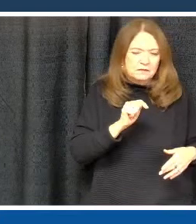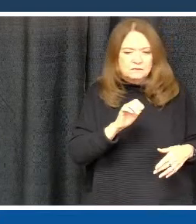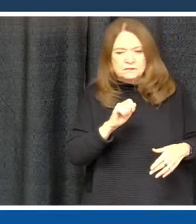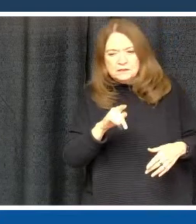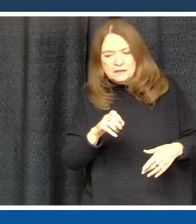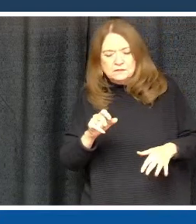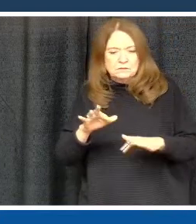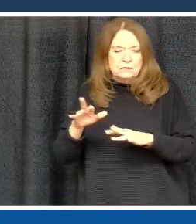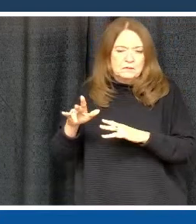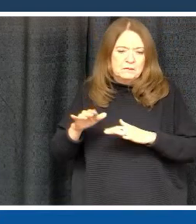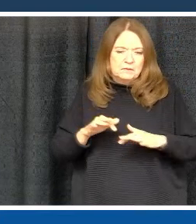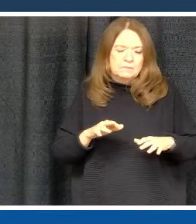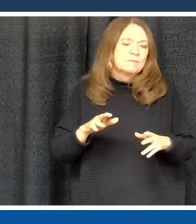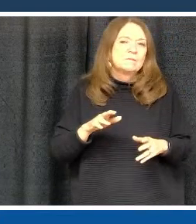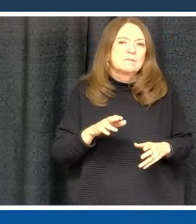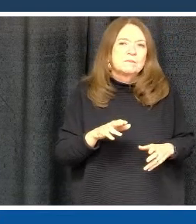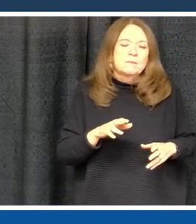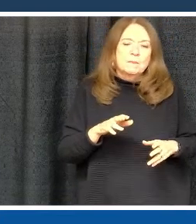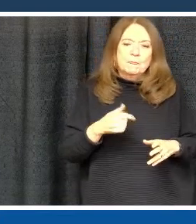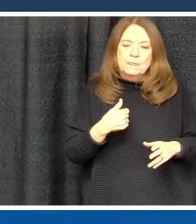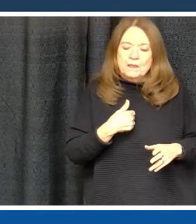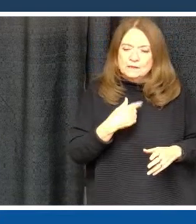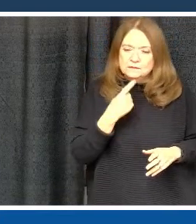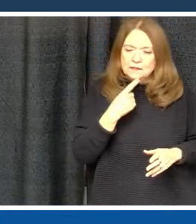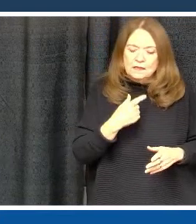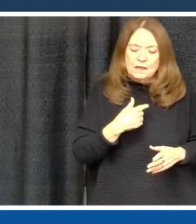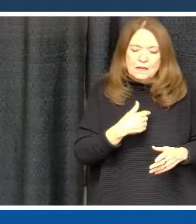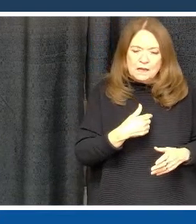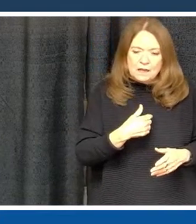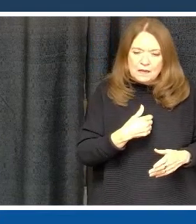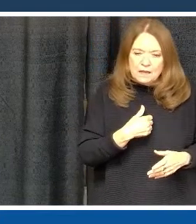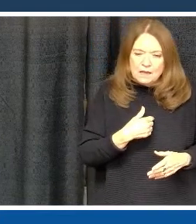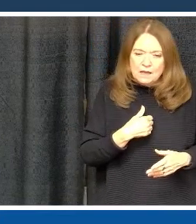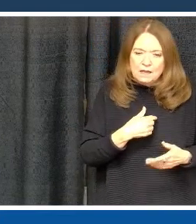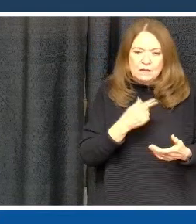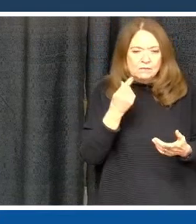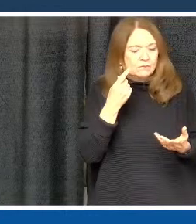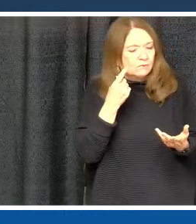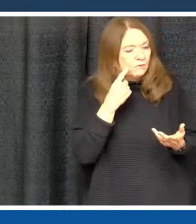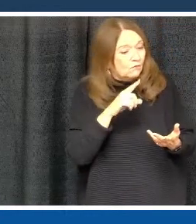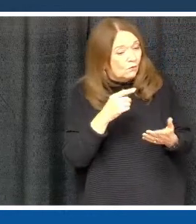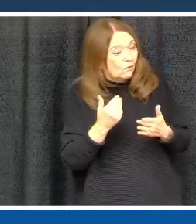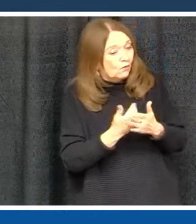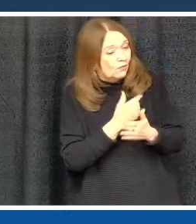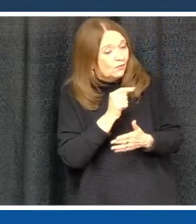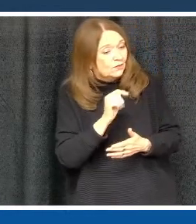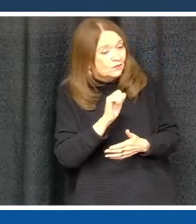and everything like that. I'm all for the new tax. So just saying.